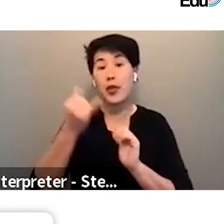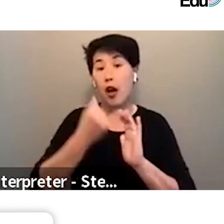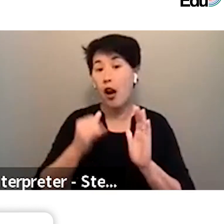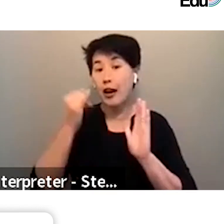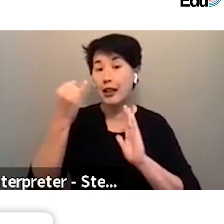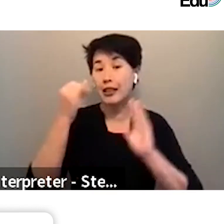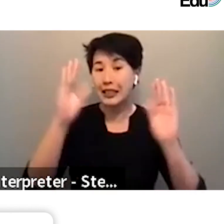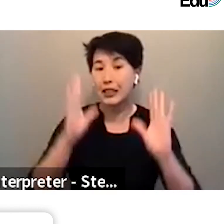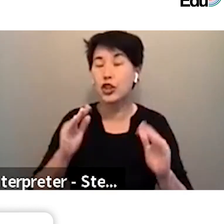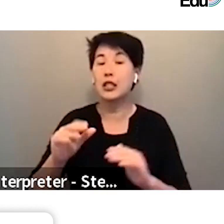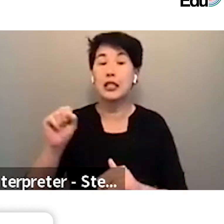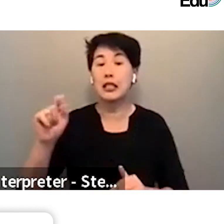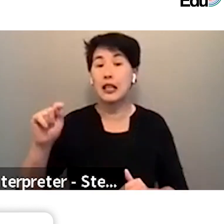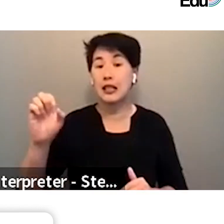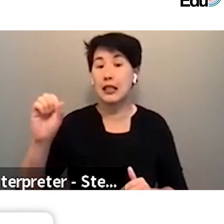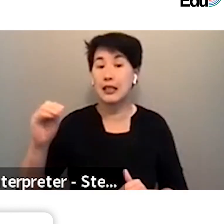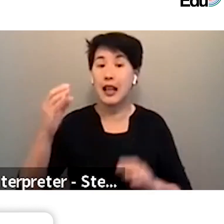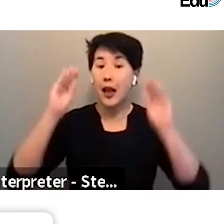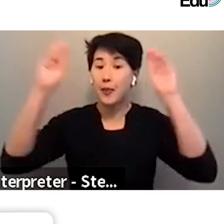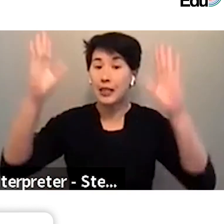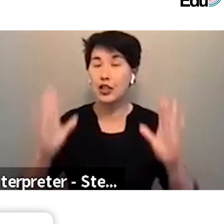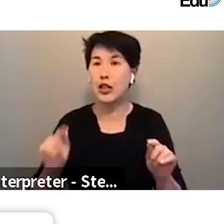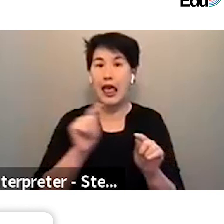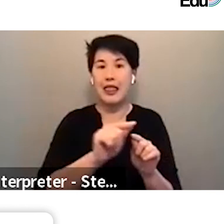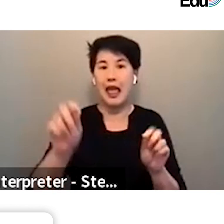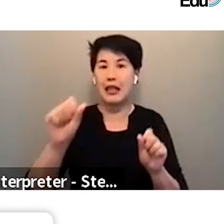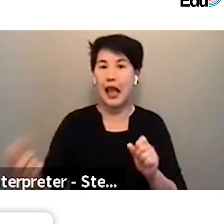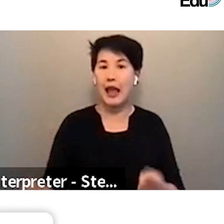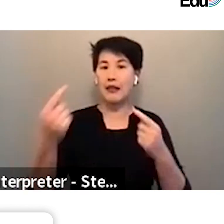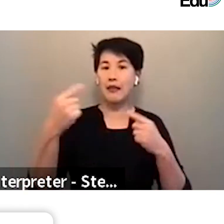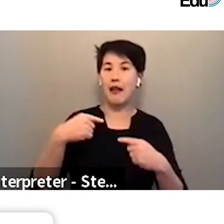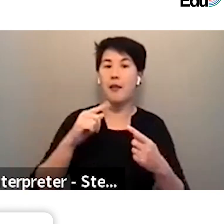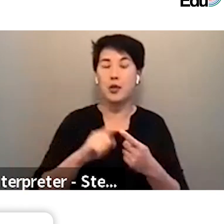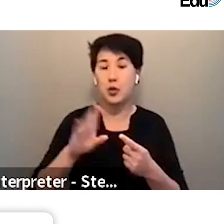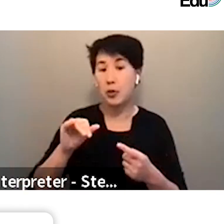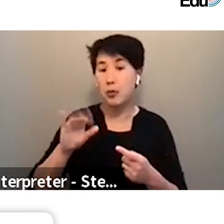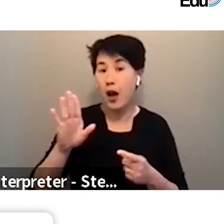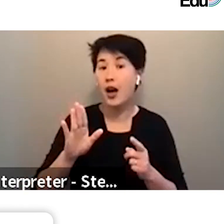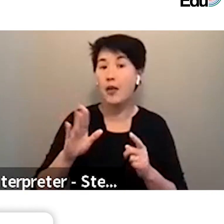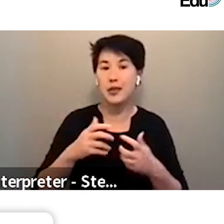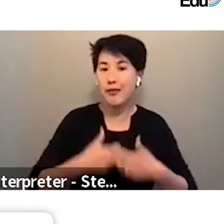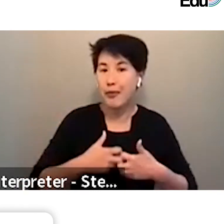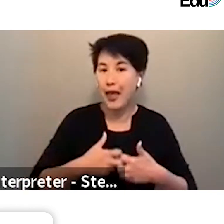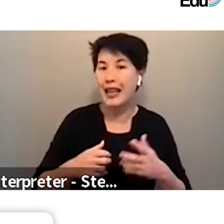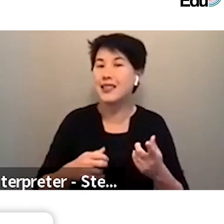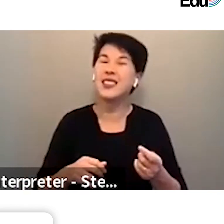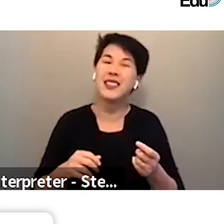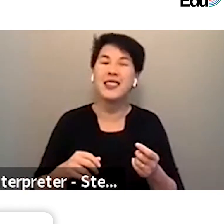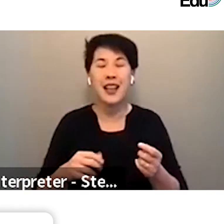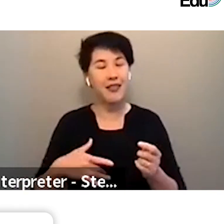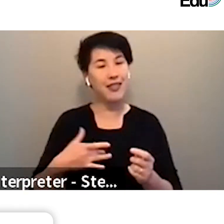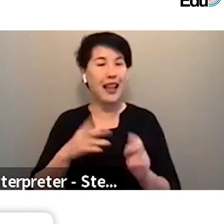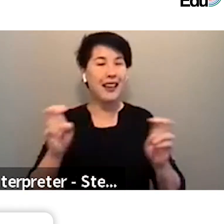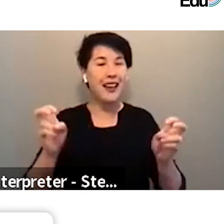STEM teachers, and they basically can come into Bob's plant, and it's almost like a shopping trip. They can